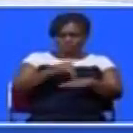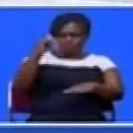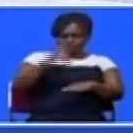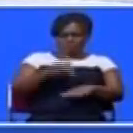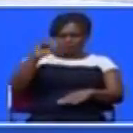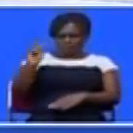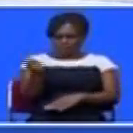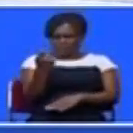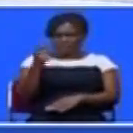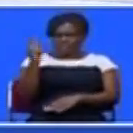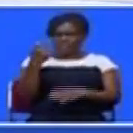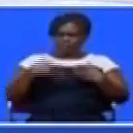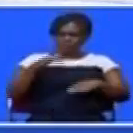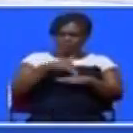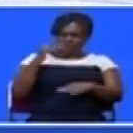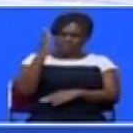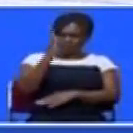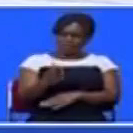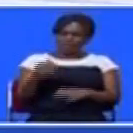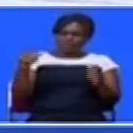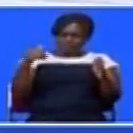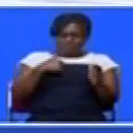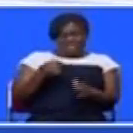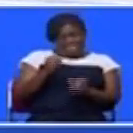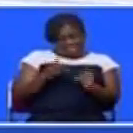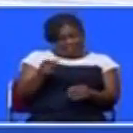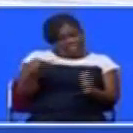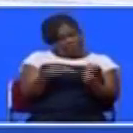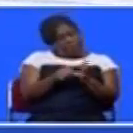that affects Kenyans directly. And if that is not a crisis, then I really don't know what you call a crisis.